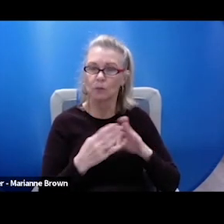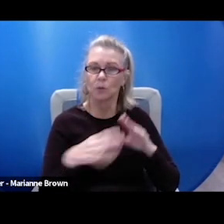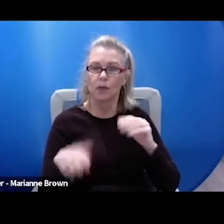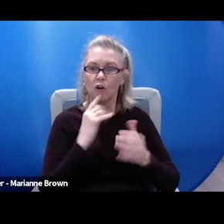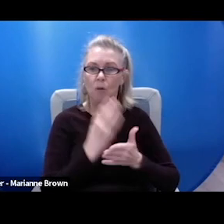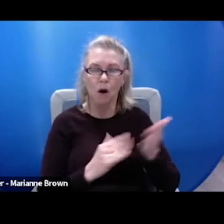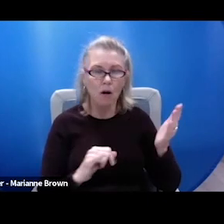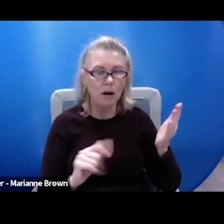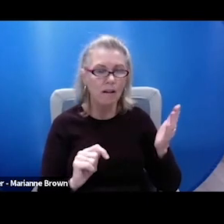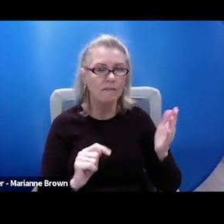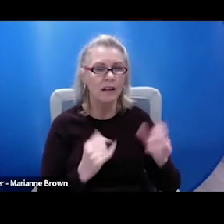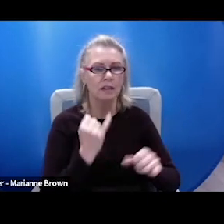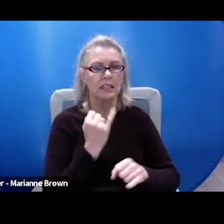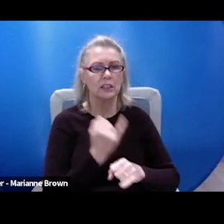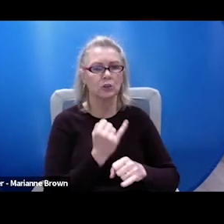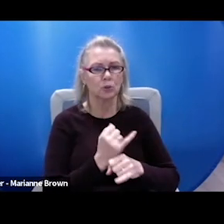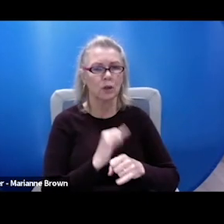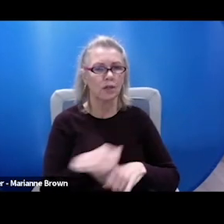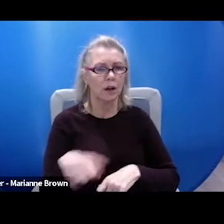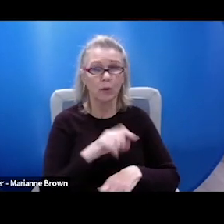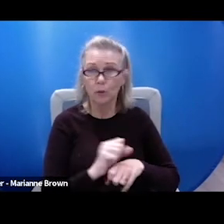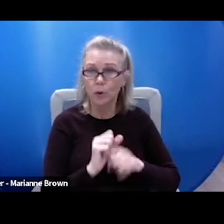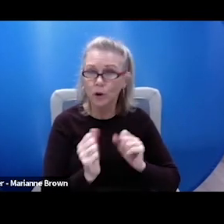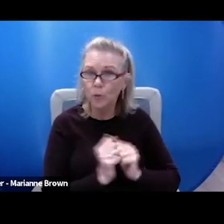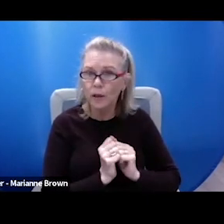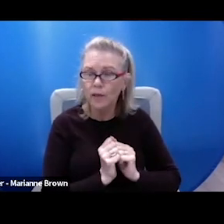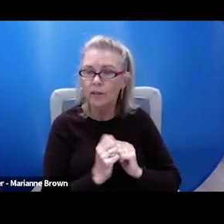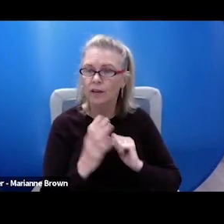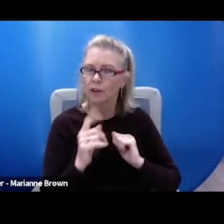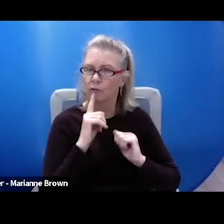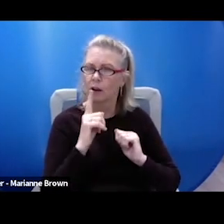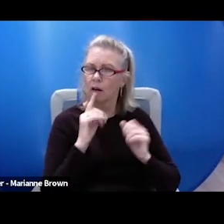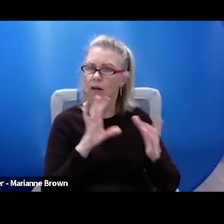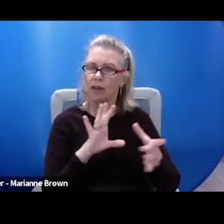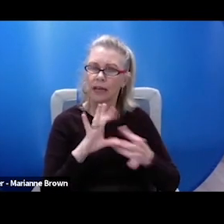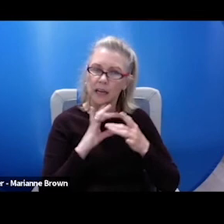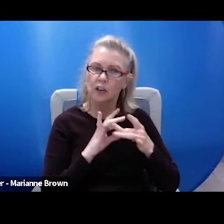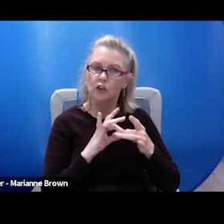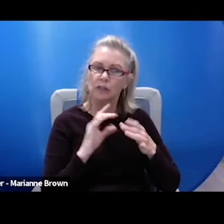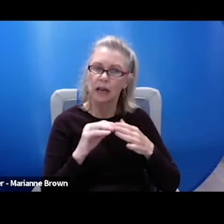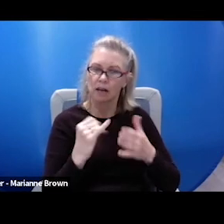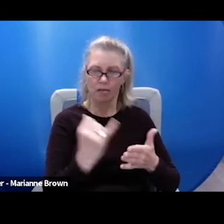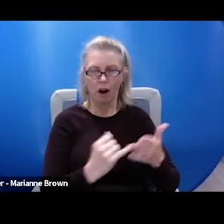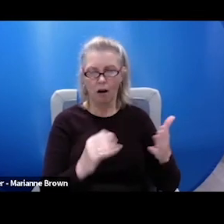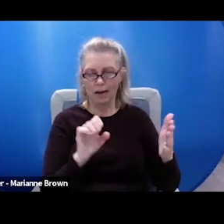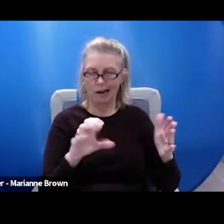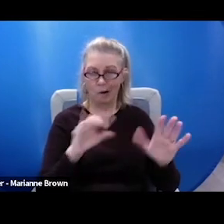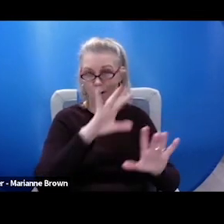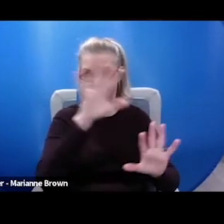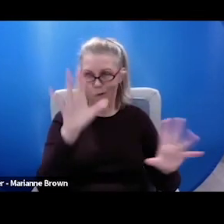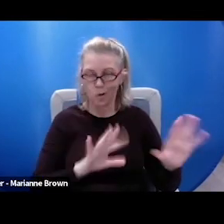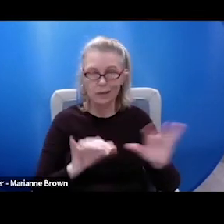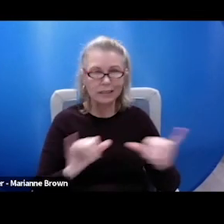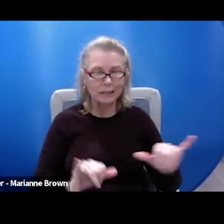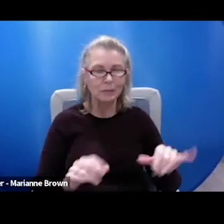the institutions that they're working with, and they are really the connectors in the arts ecosystem. They, in the words of